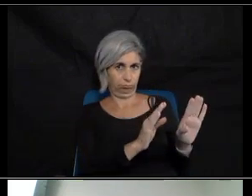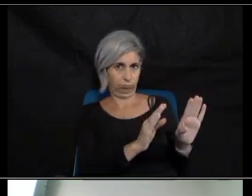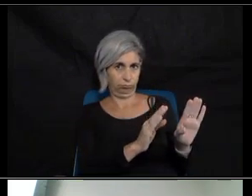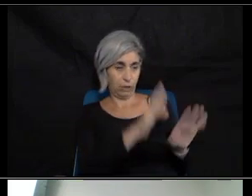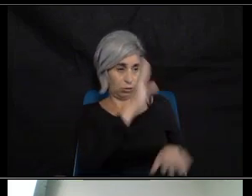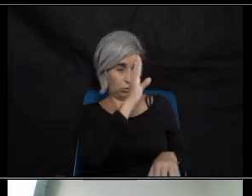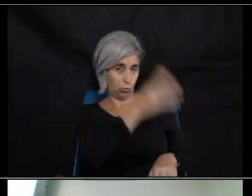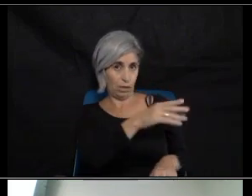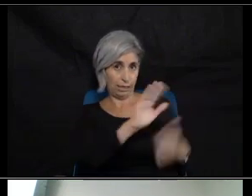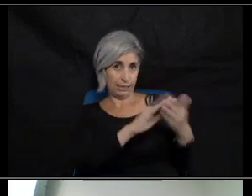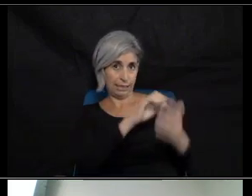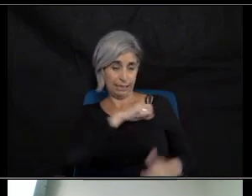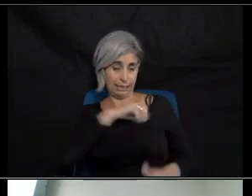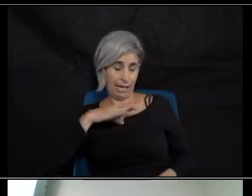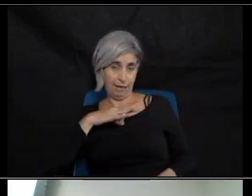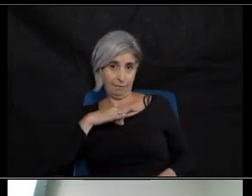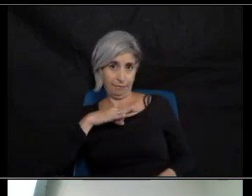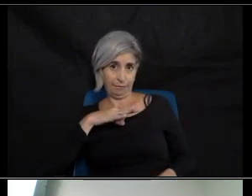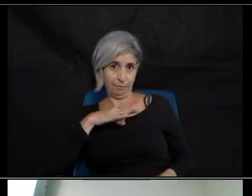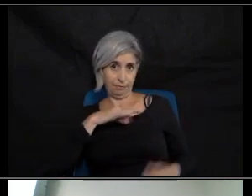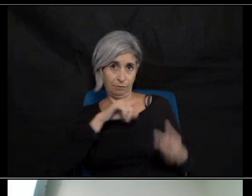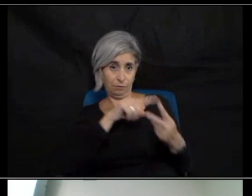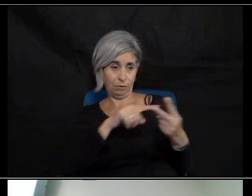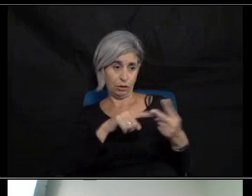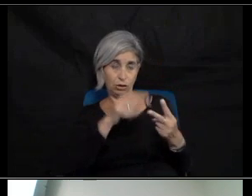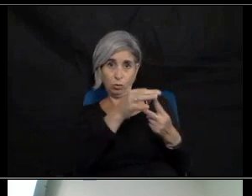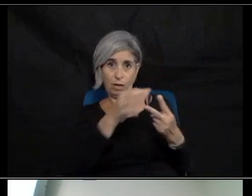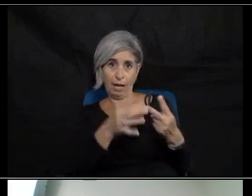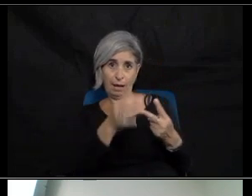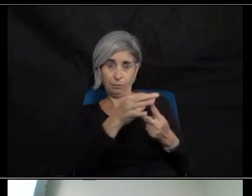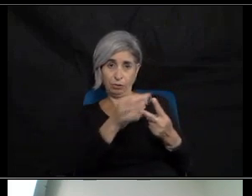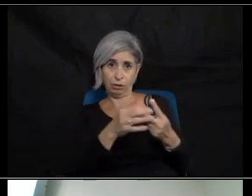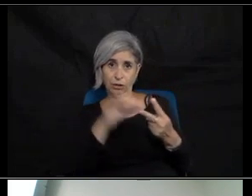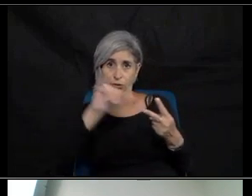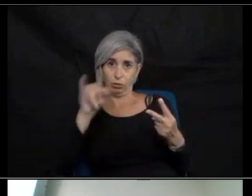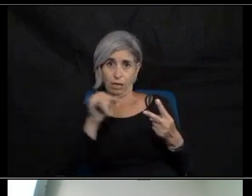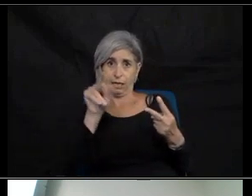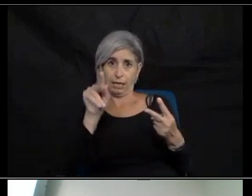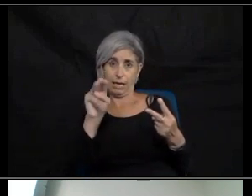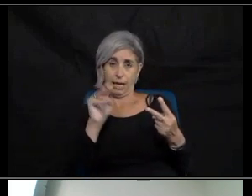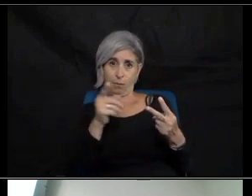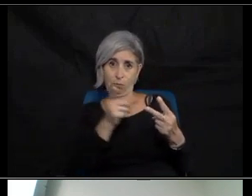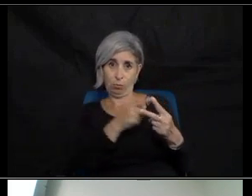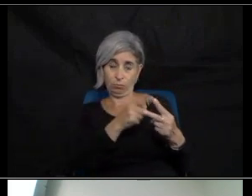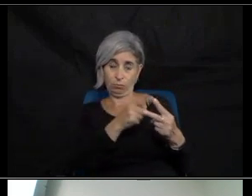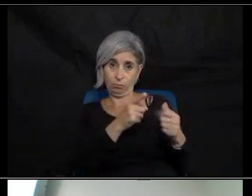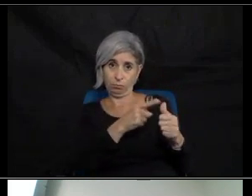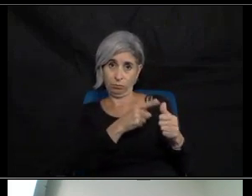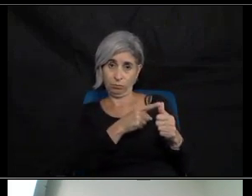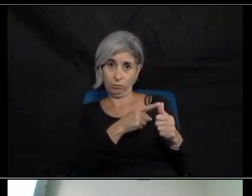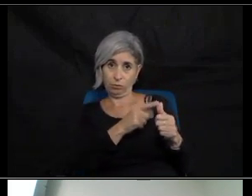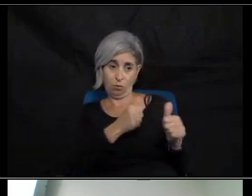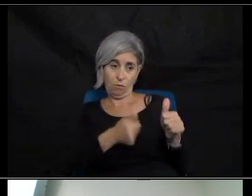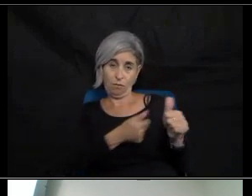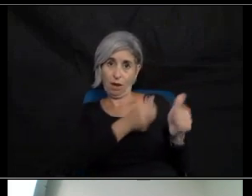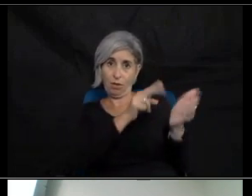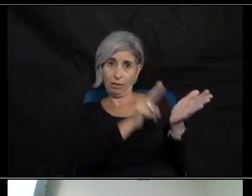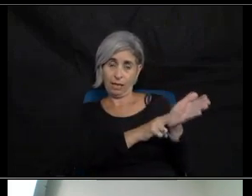staff to put the following two options to JKM. One, to abide the